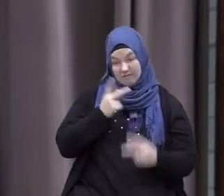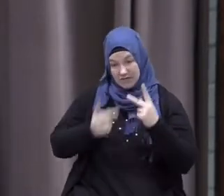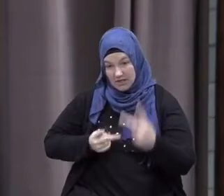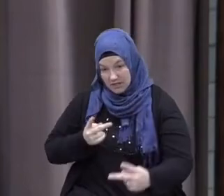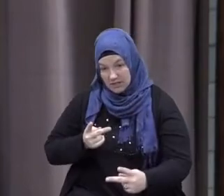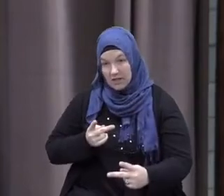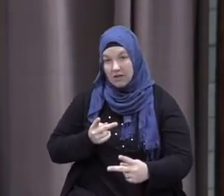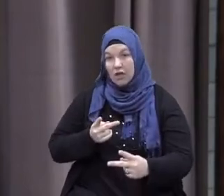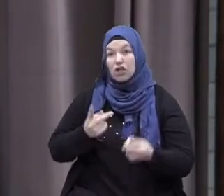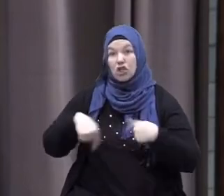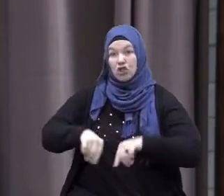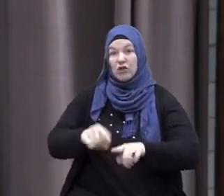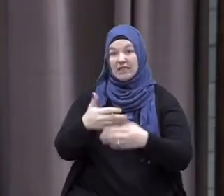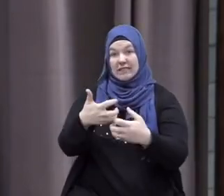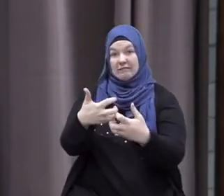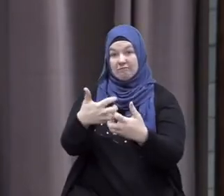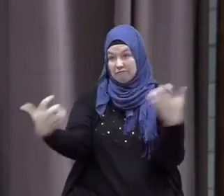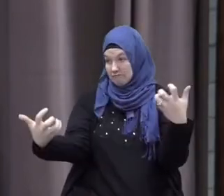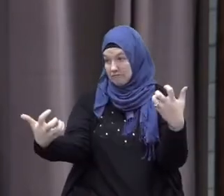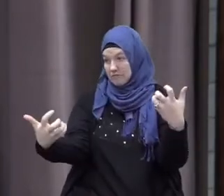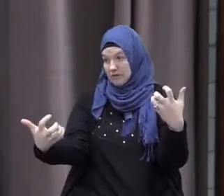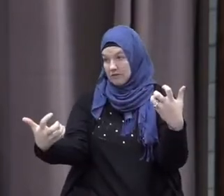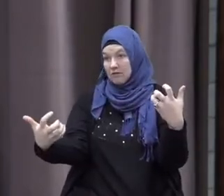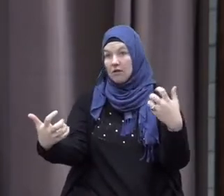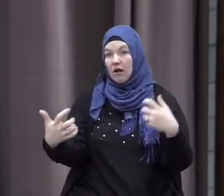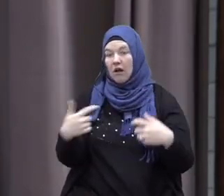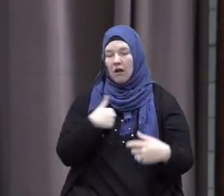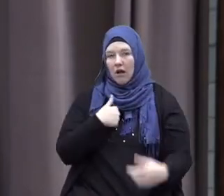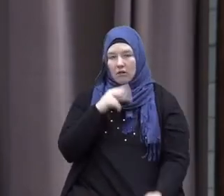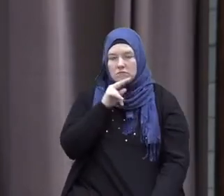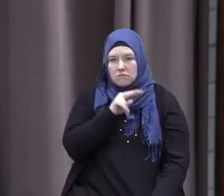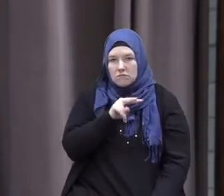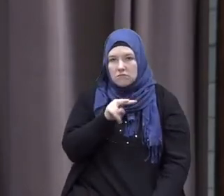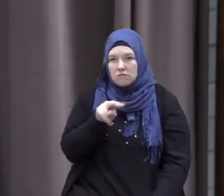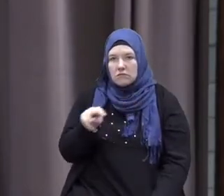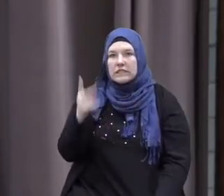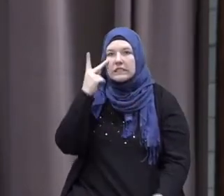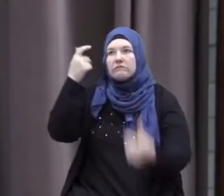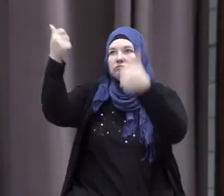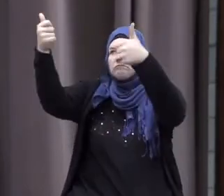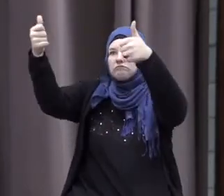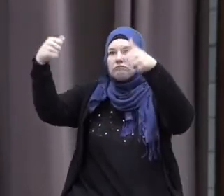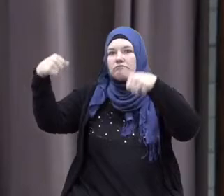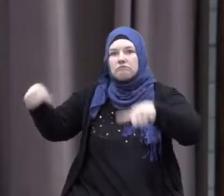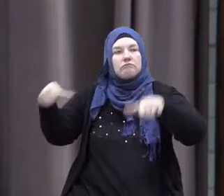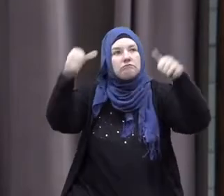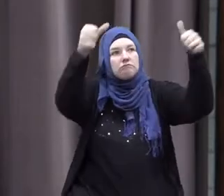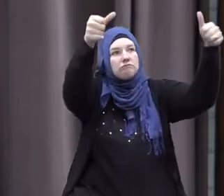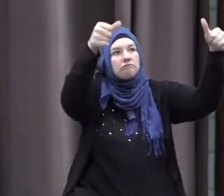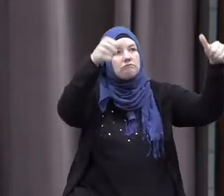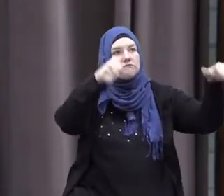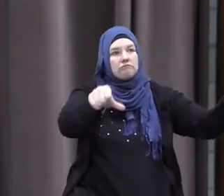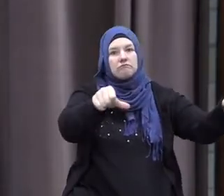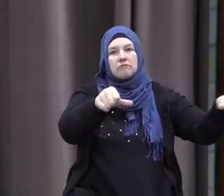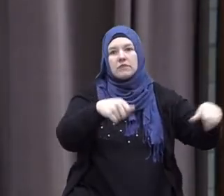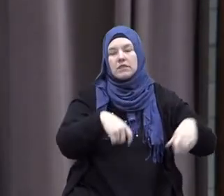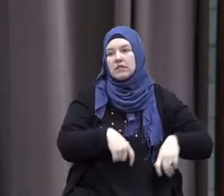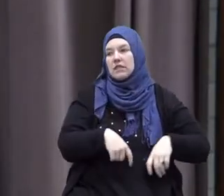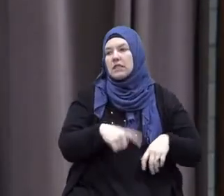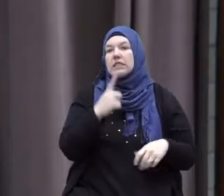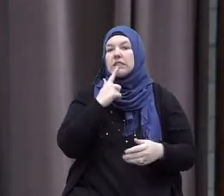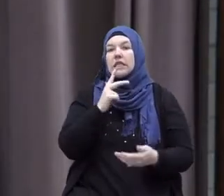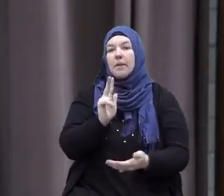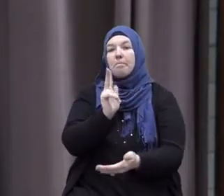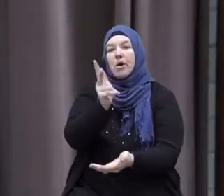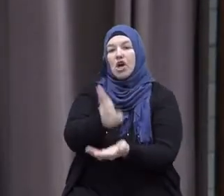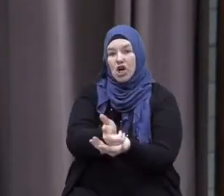really bled my heart is looking at the signs. Park, and then the sign